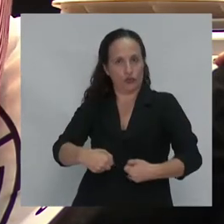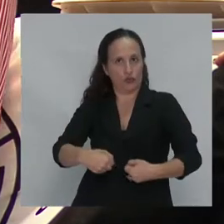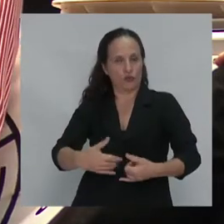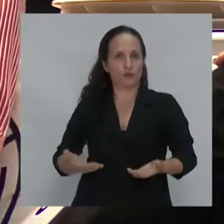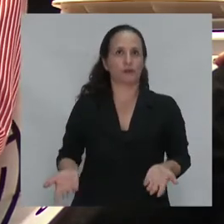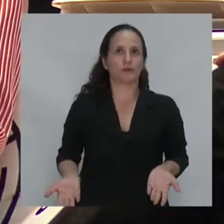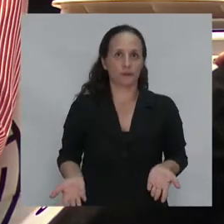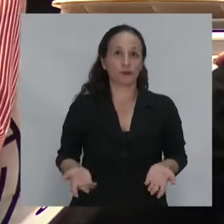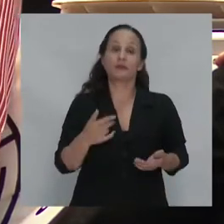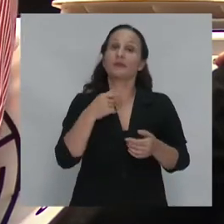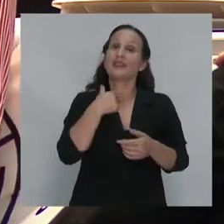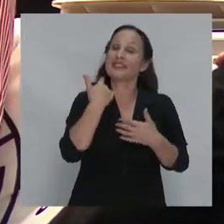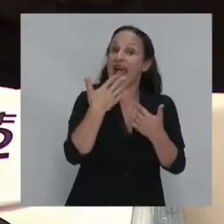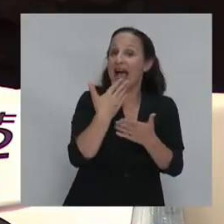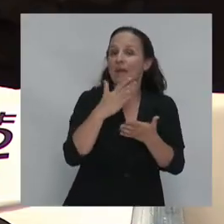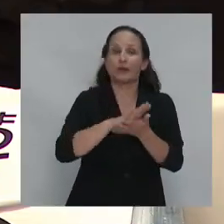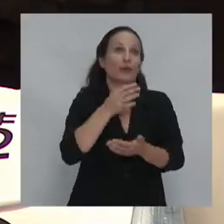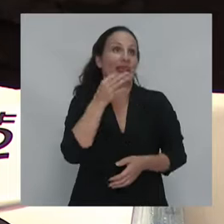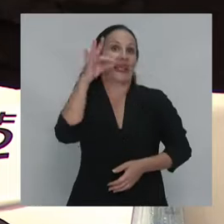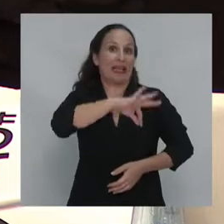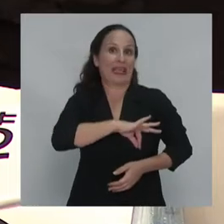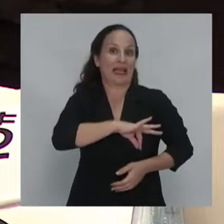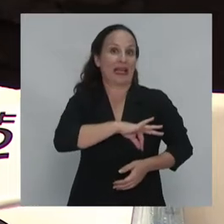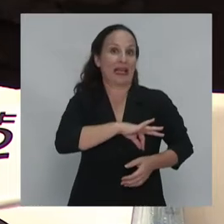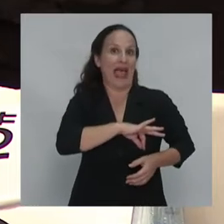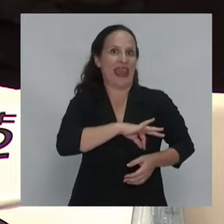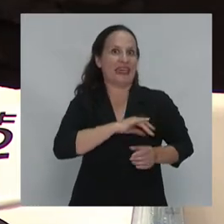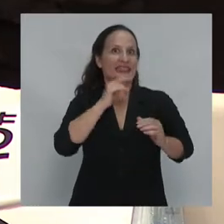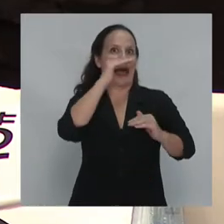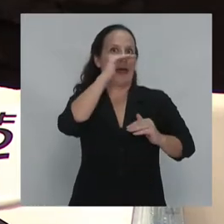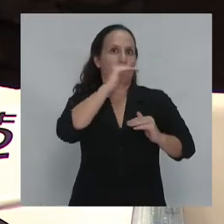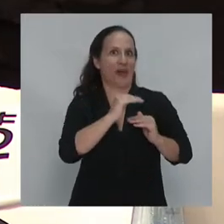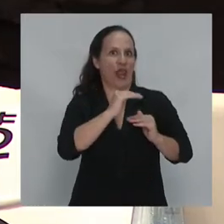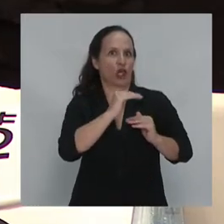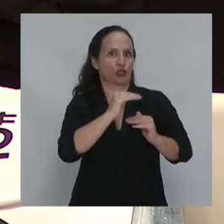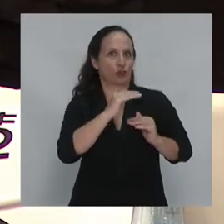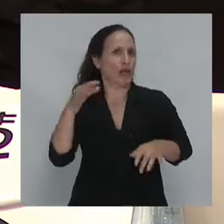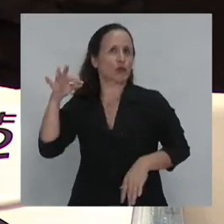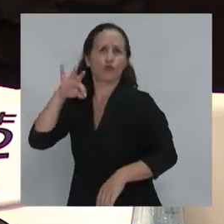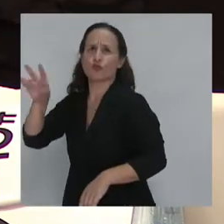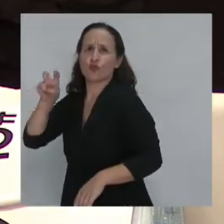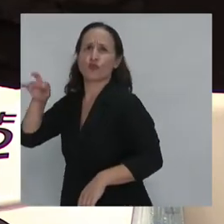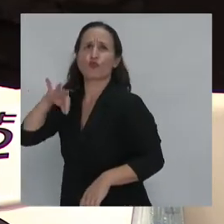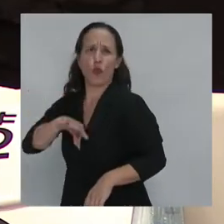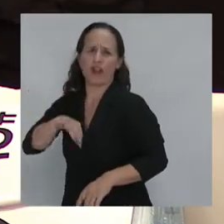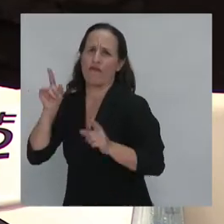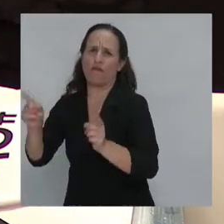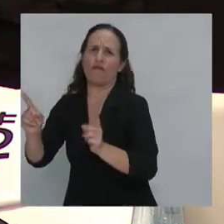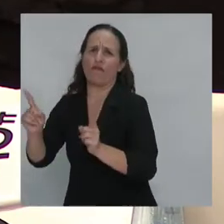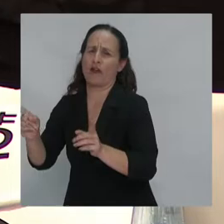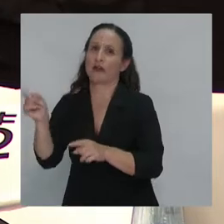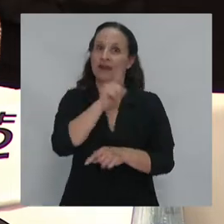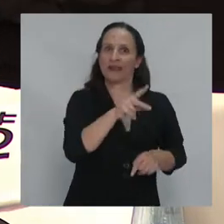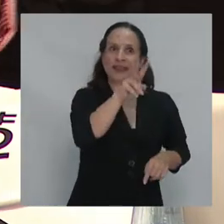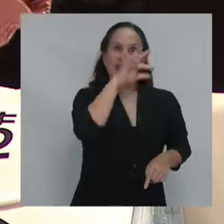versus wages and moving profits to wages then you get the reaction the full reaction of the capitalist class neoliberalism was